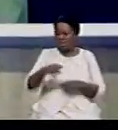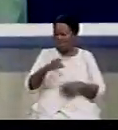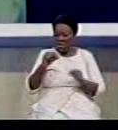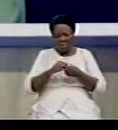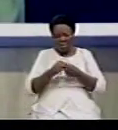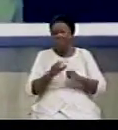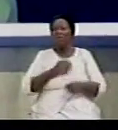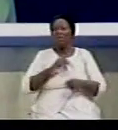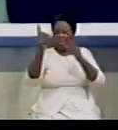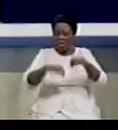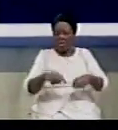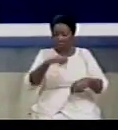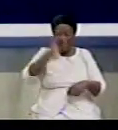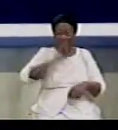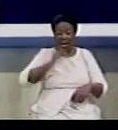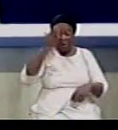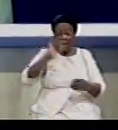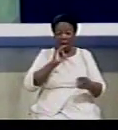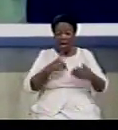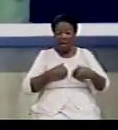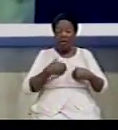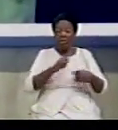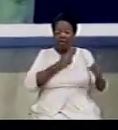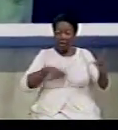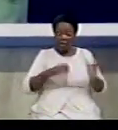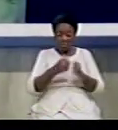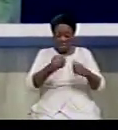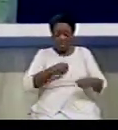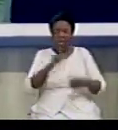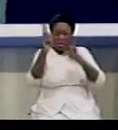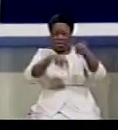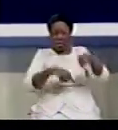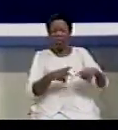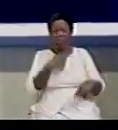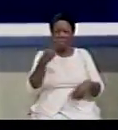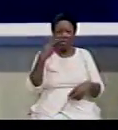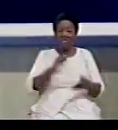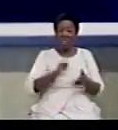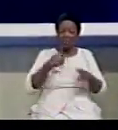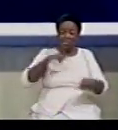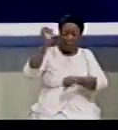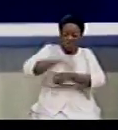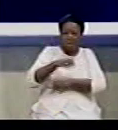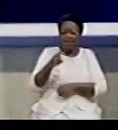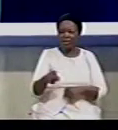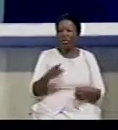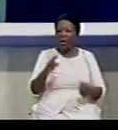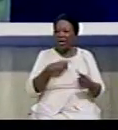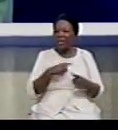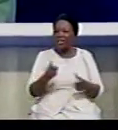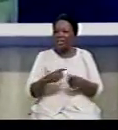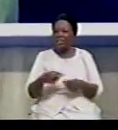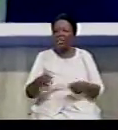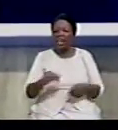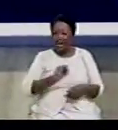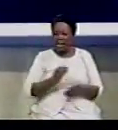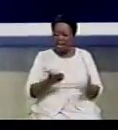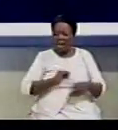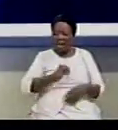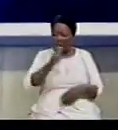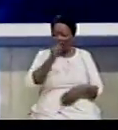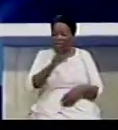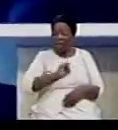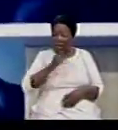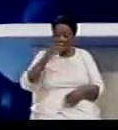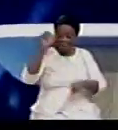king, then you'll be cast into the lion's den. Fortitude. Here I am, I will pray.